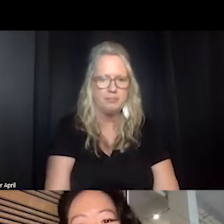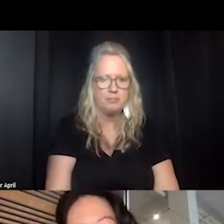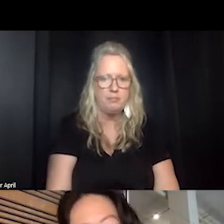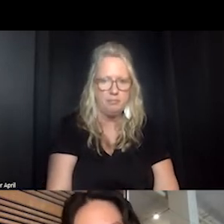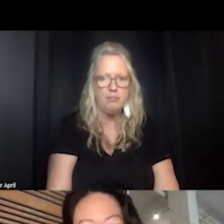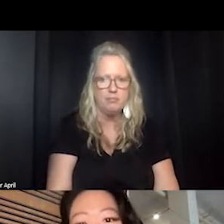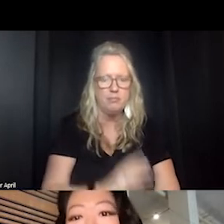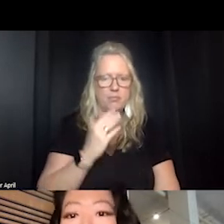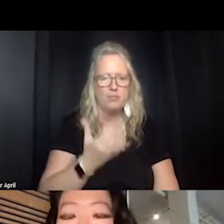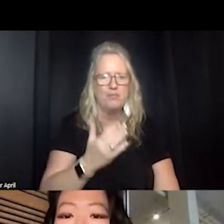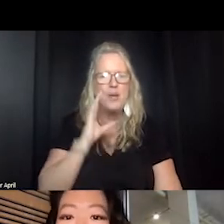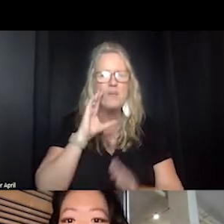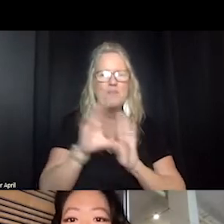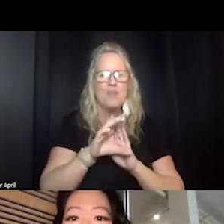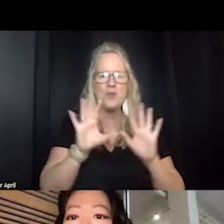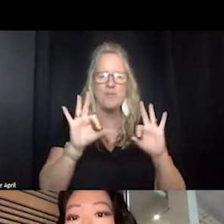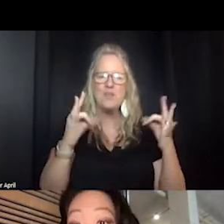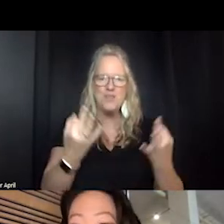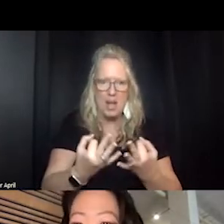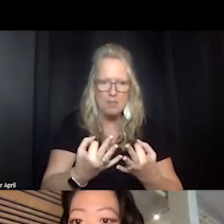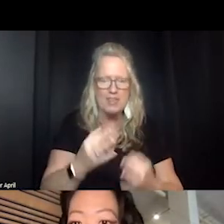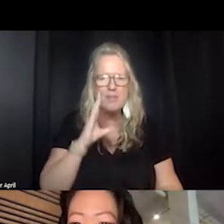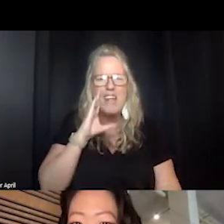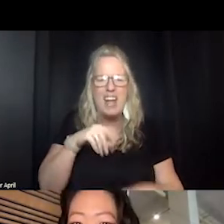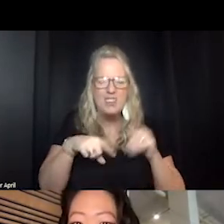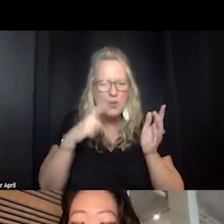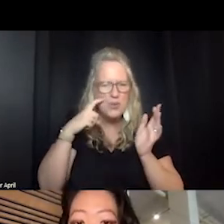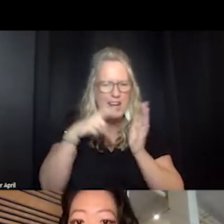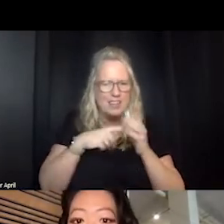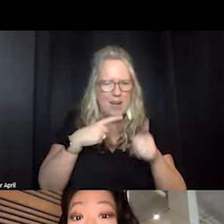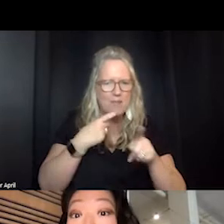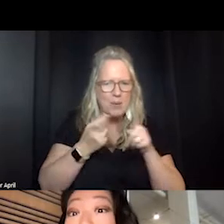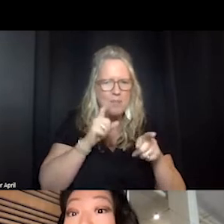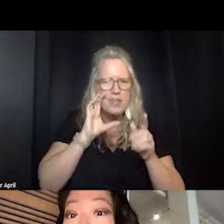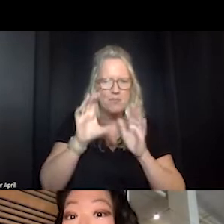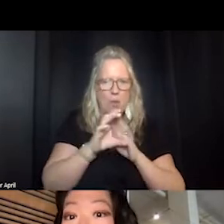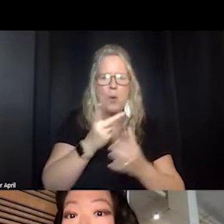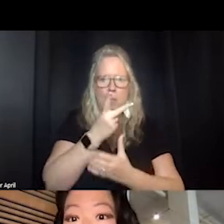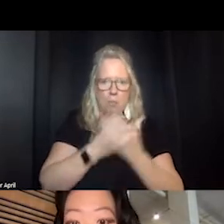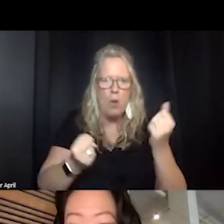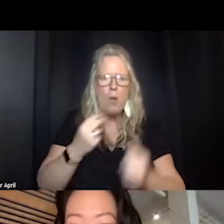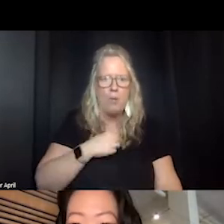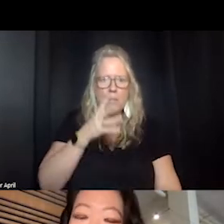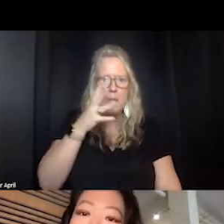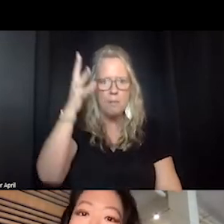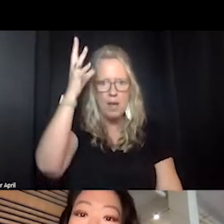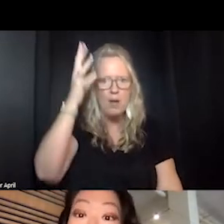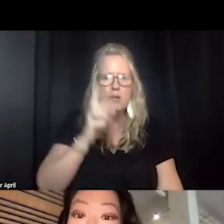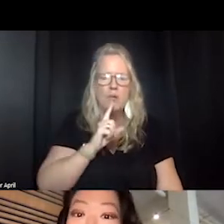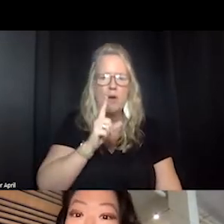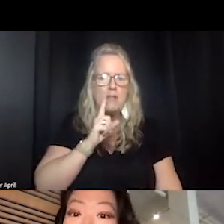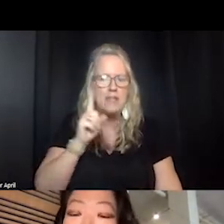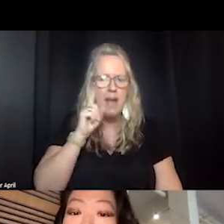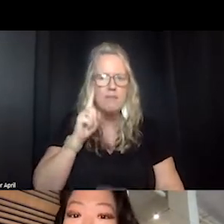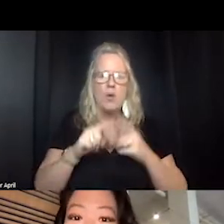So this is a photo of my family, and I know you can't tell from this photo, but both my parents are deaf. We